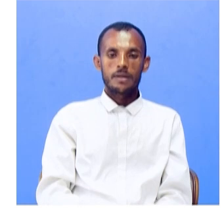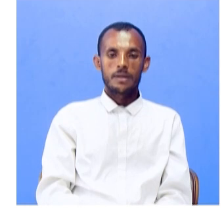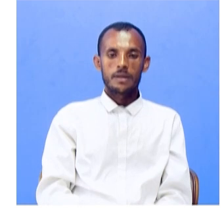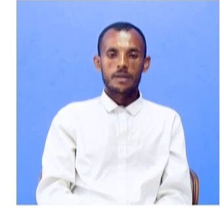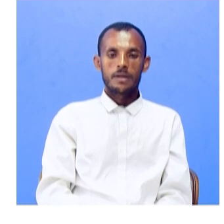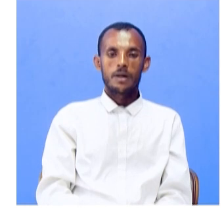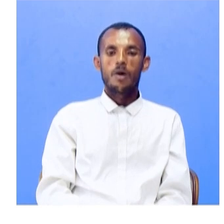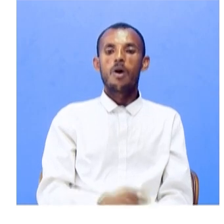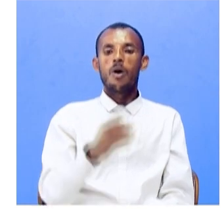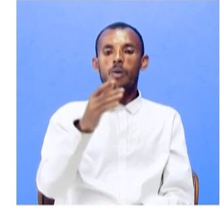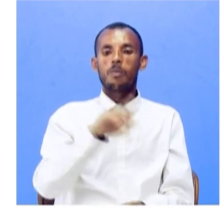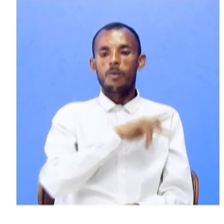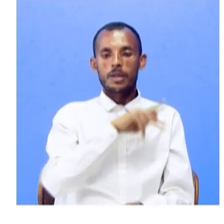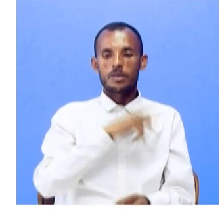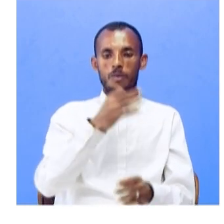of parallelogram.